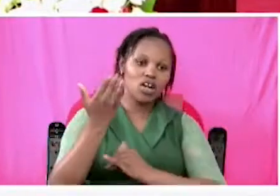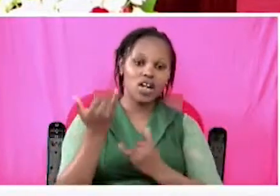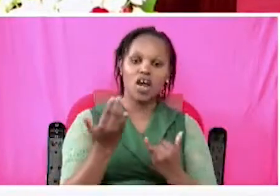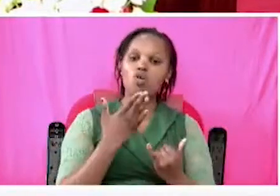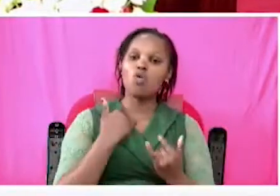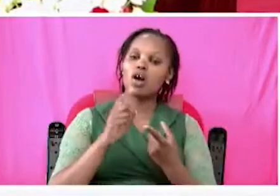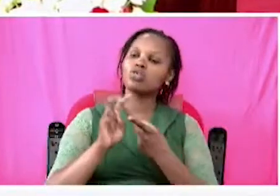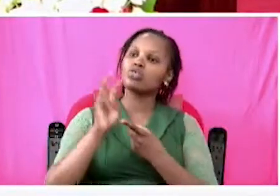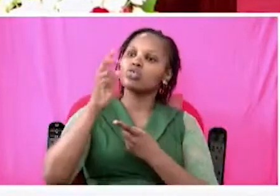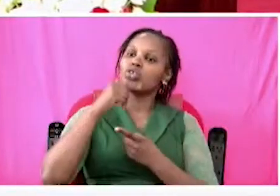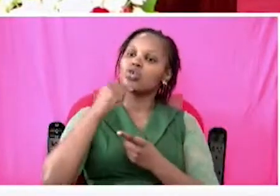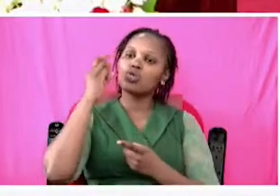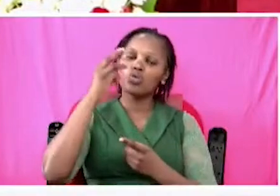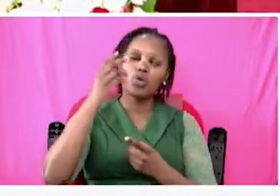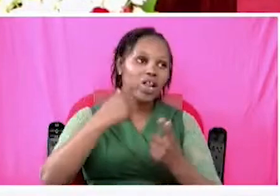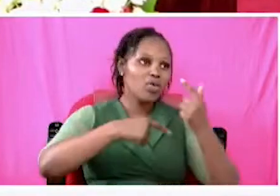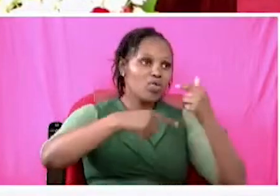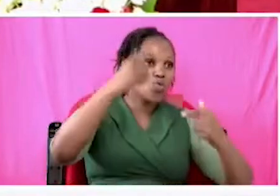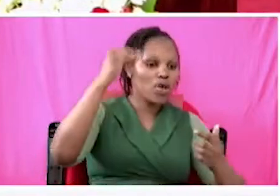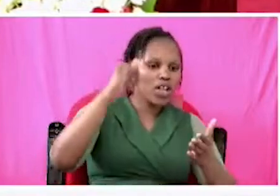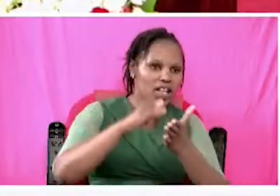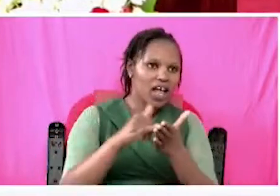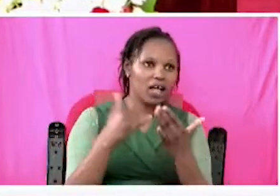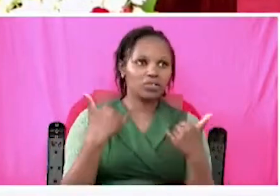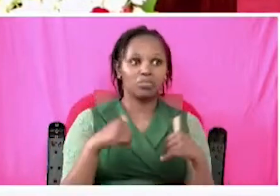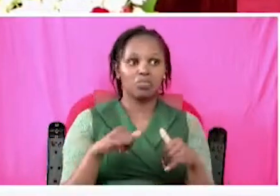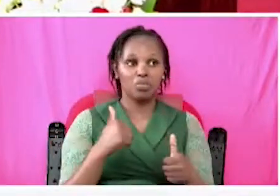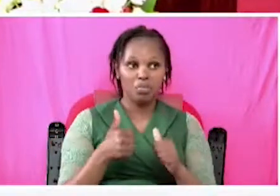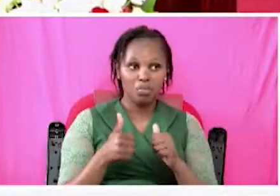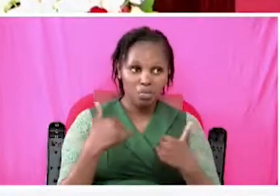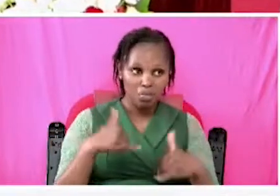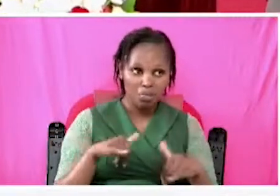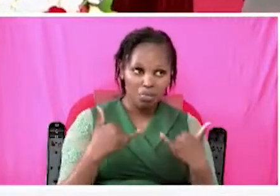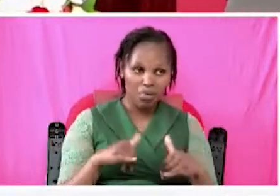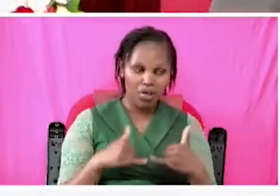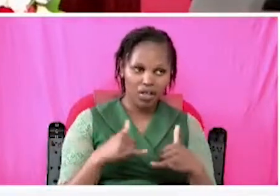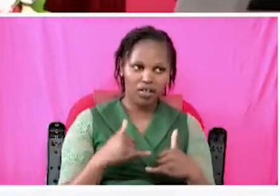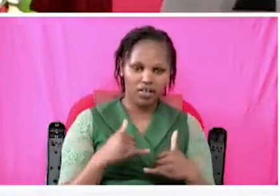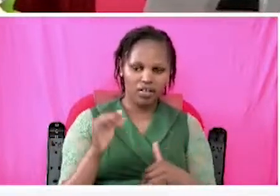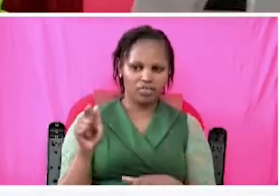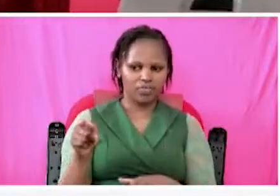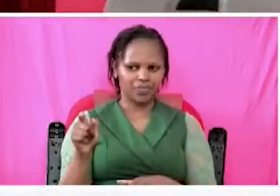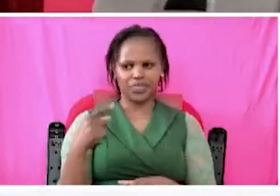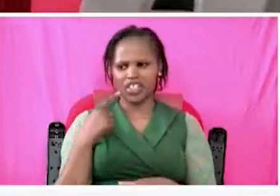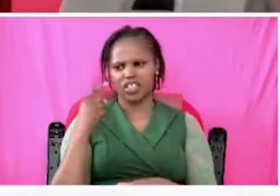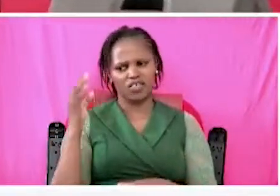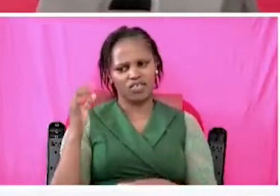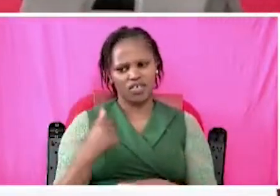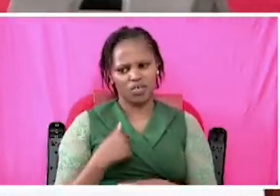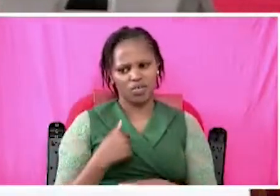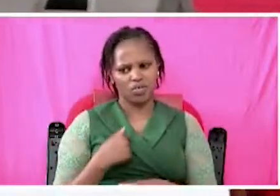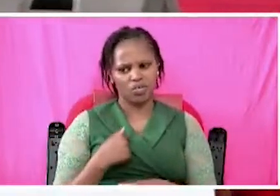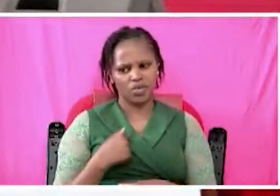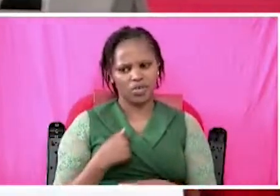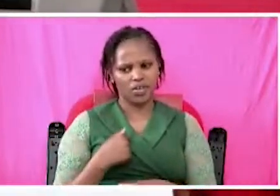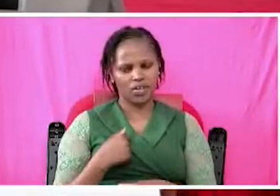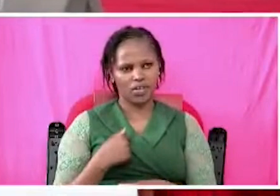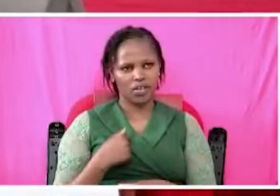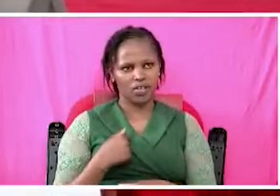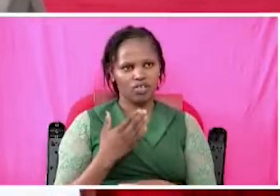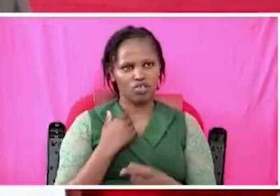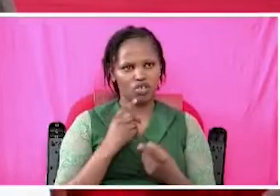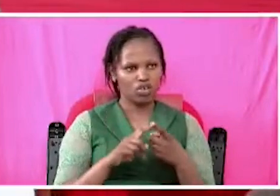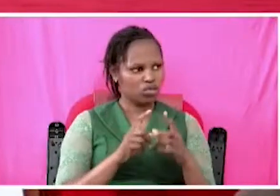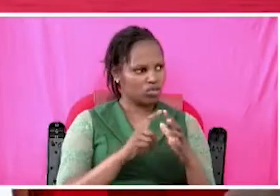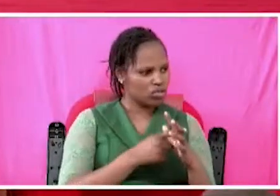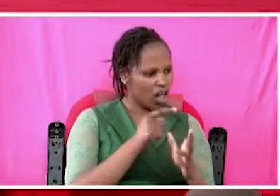game. So Elijah says, no, for me, there's no hurry. Let's begin with Baal. Probably we